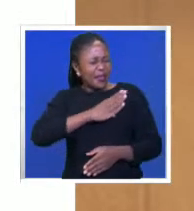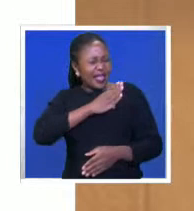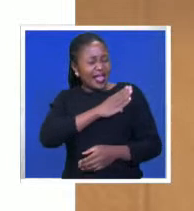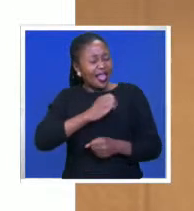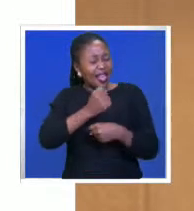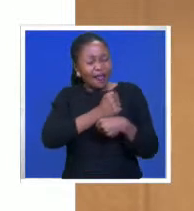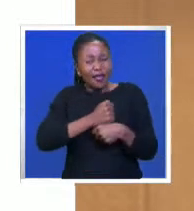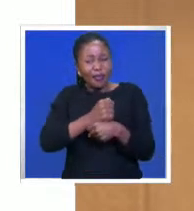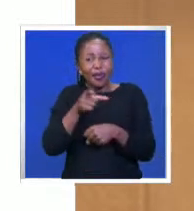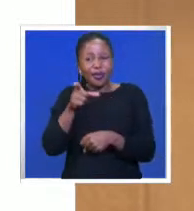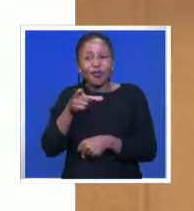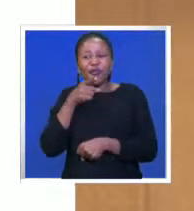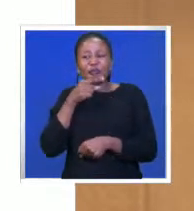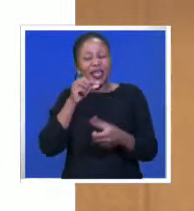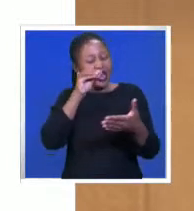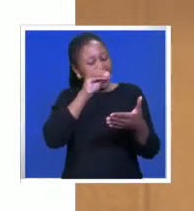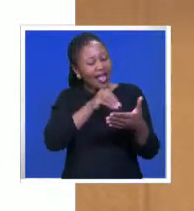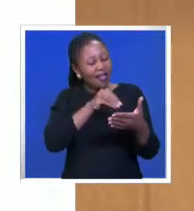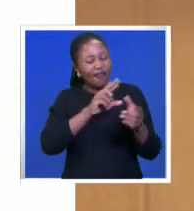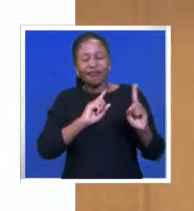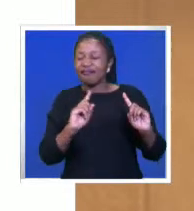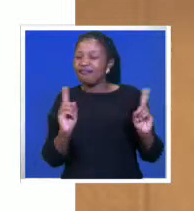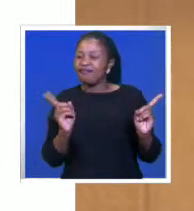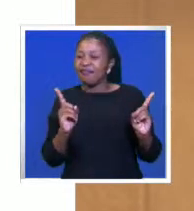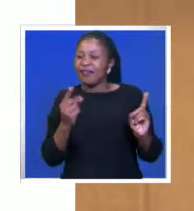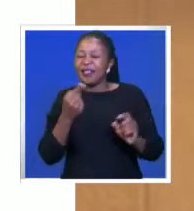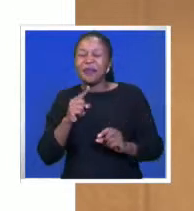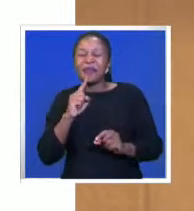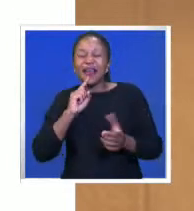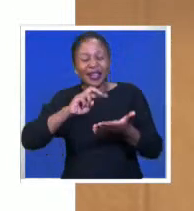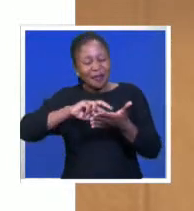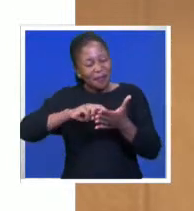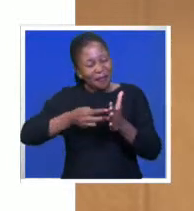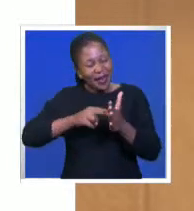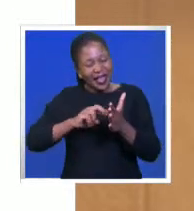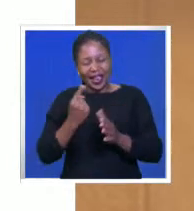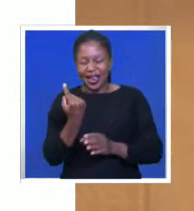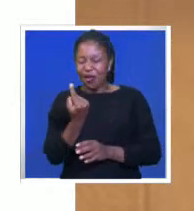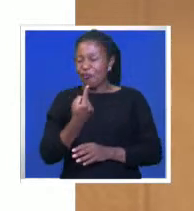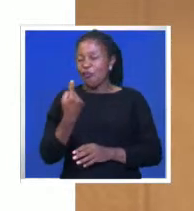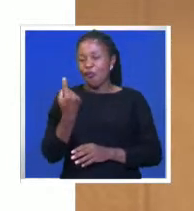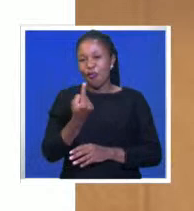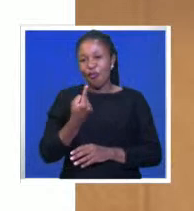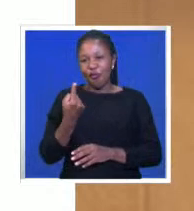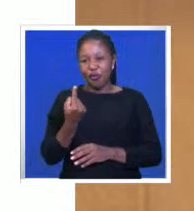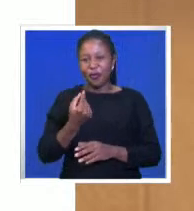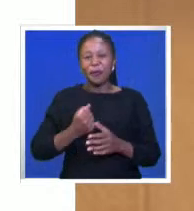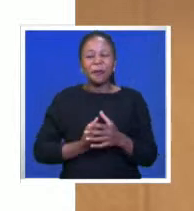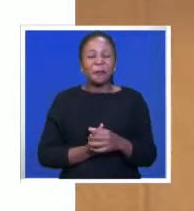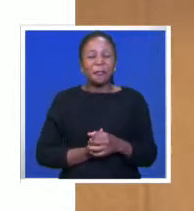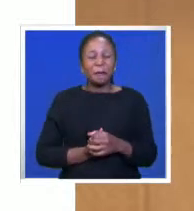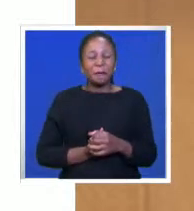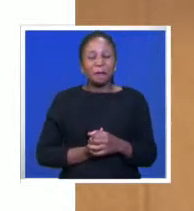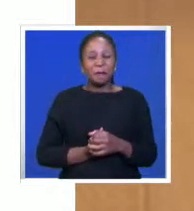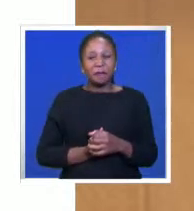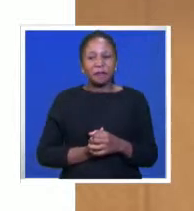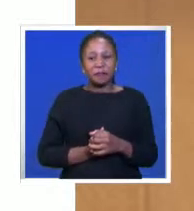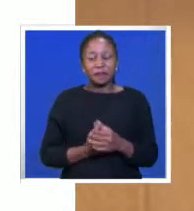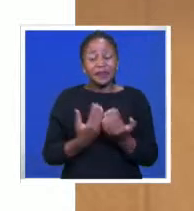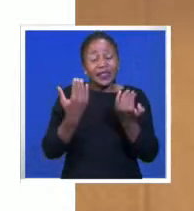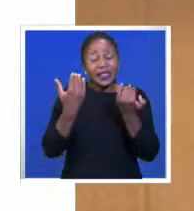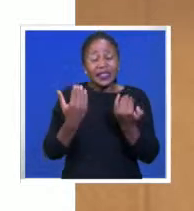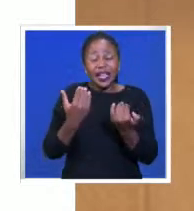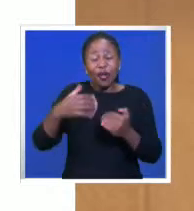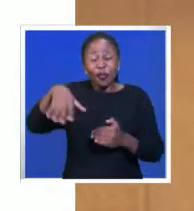did. So these are the questions in a comprehension, my dear Lena, that you come across, which the answers may actually not be